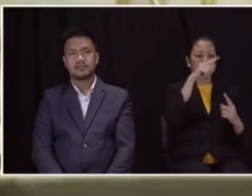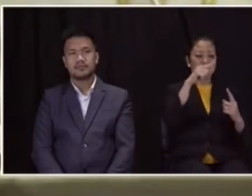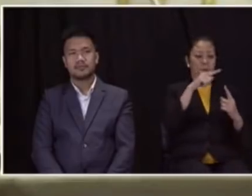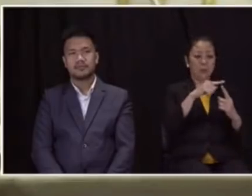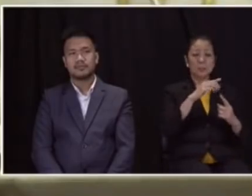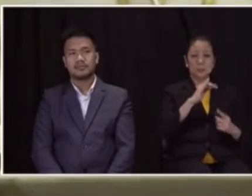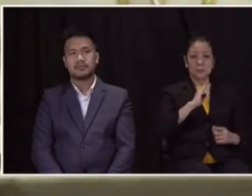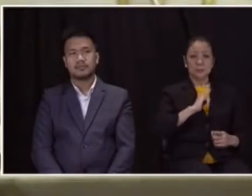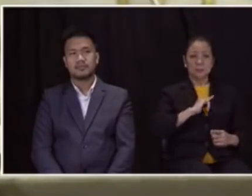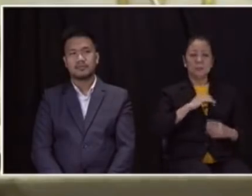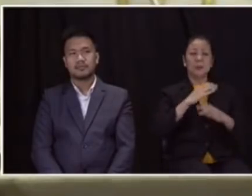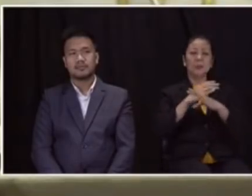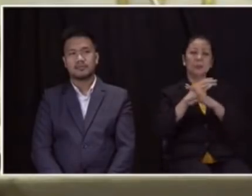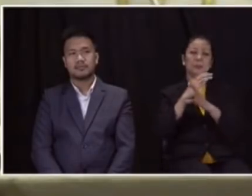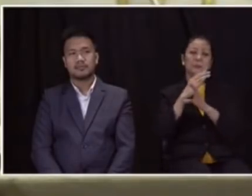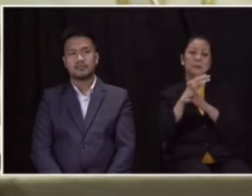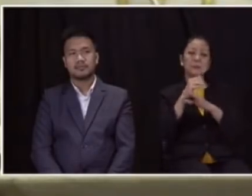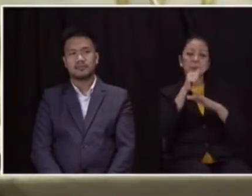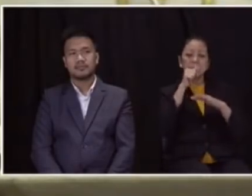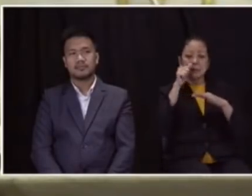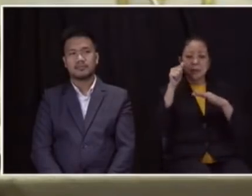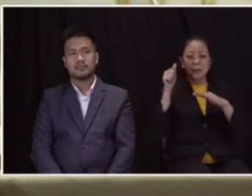When I was made in